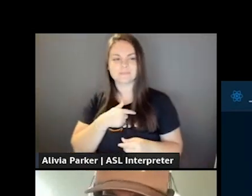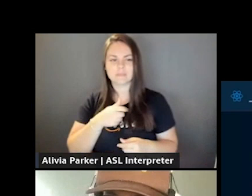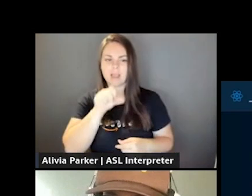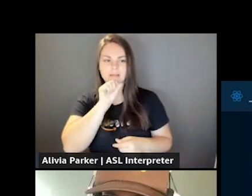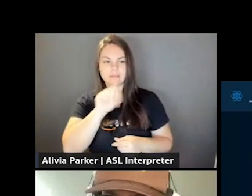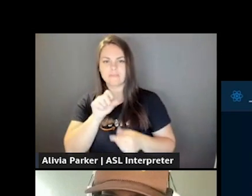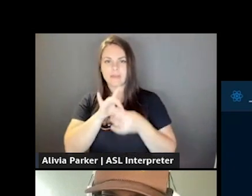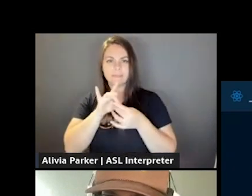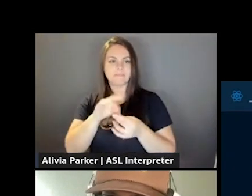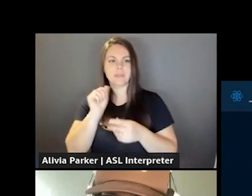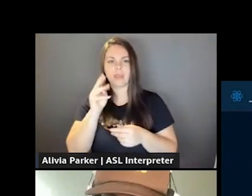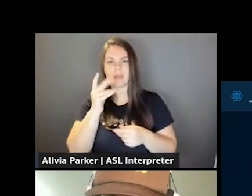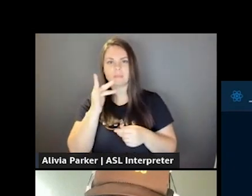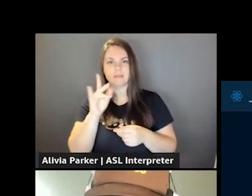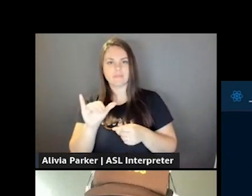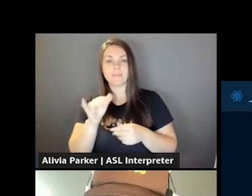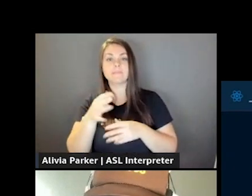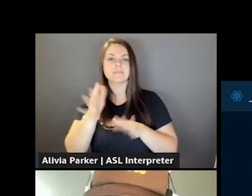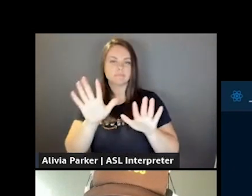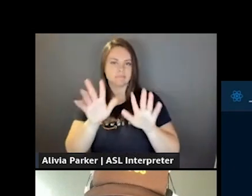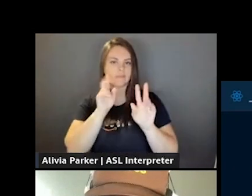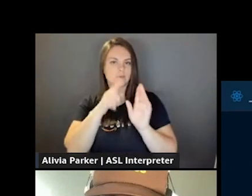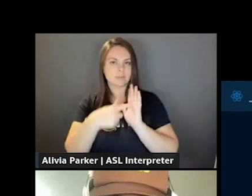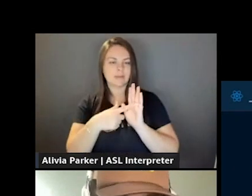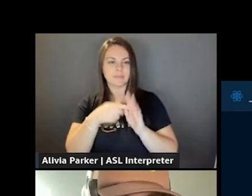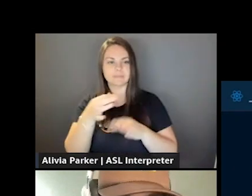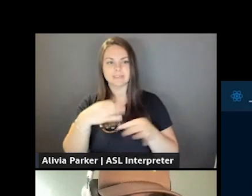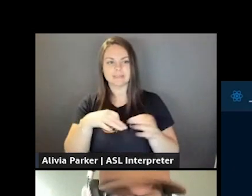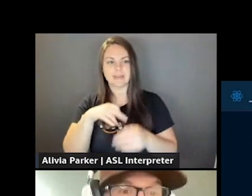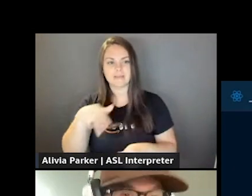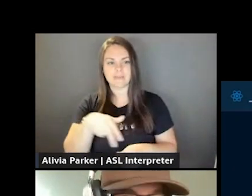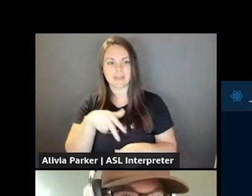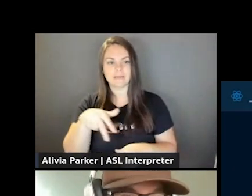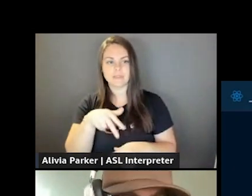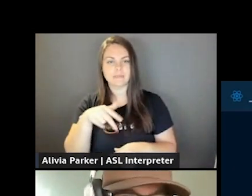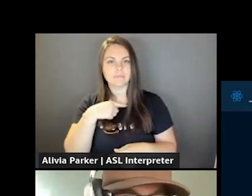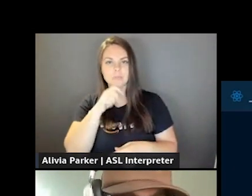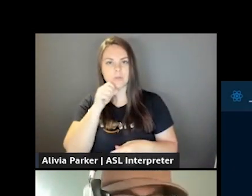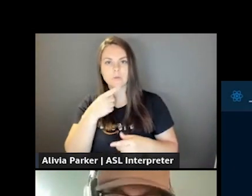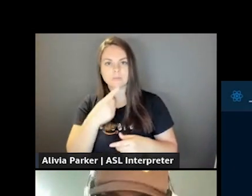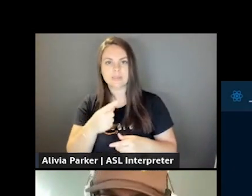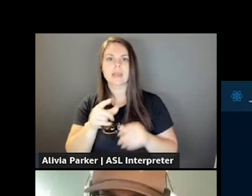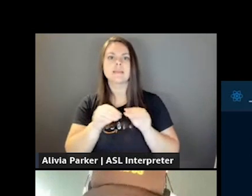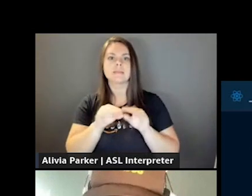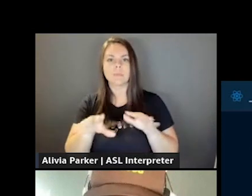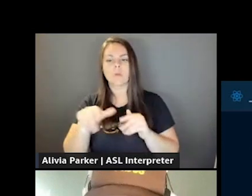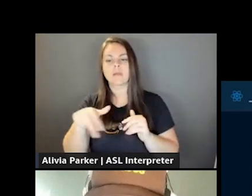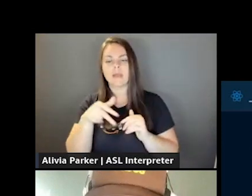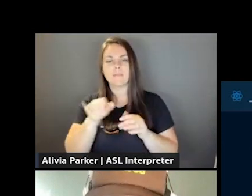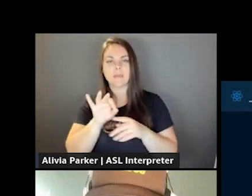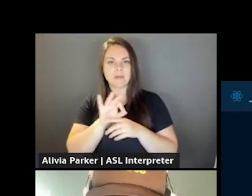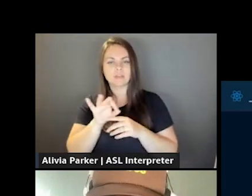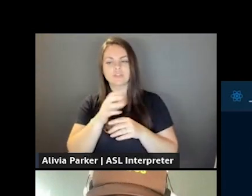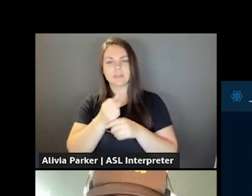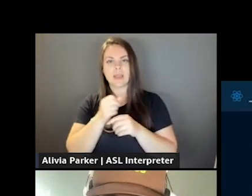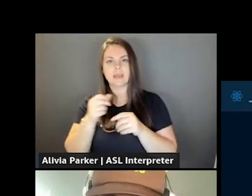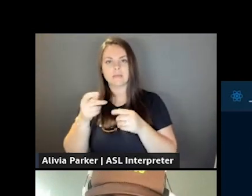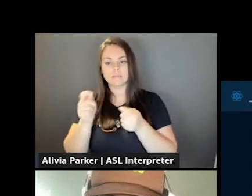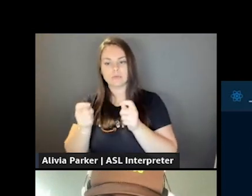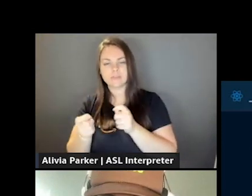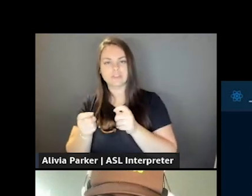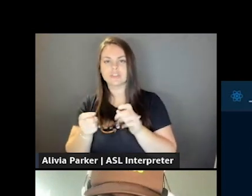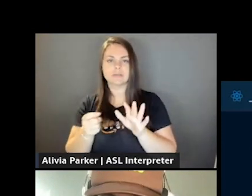right. There's, instead of Lambda, right? We don't say deploy a Lambda function and get it provision. It literally is Amplify